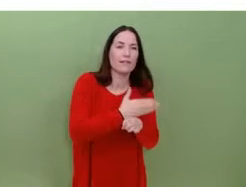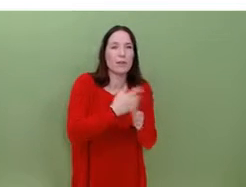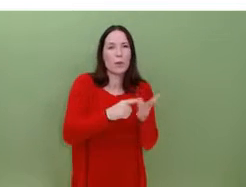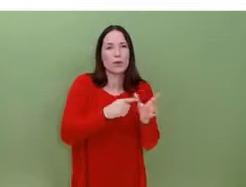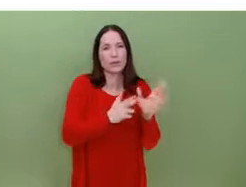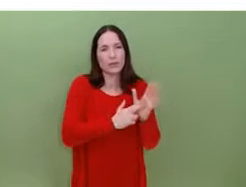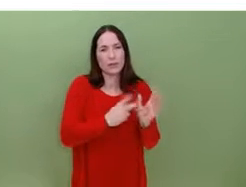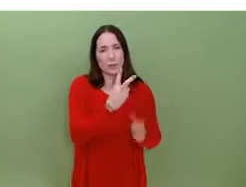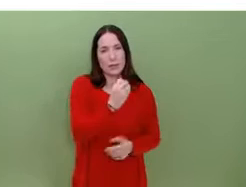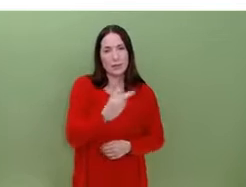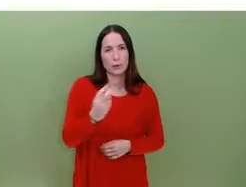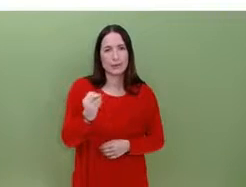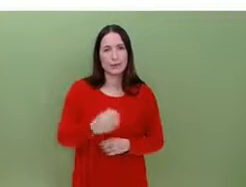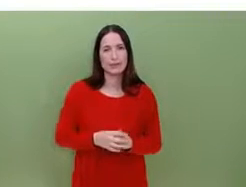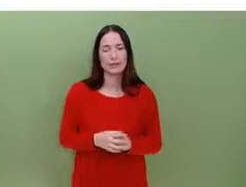2020.